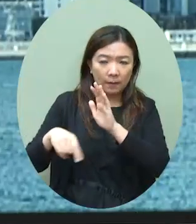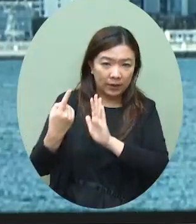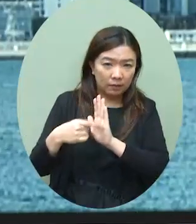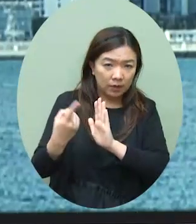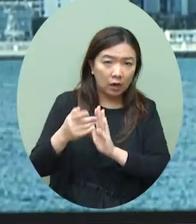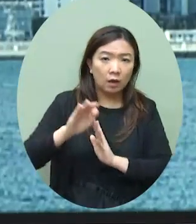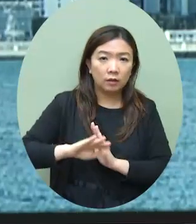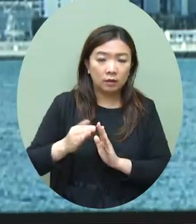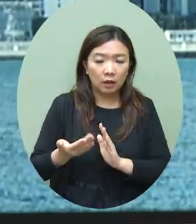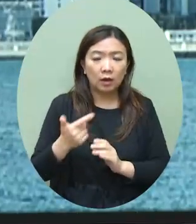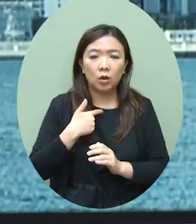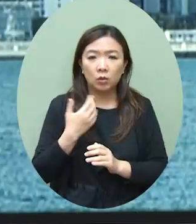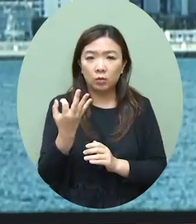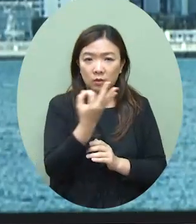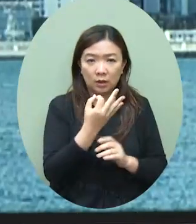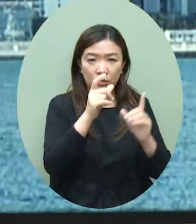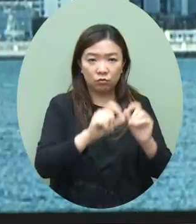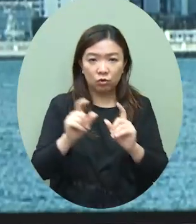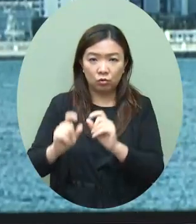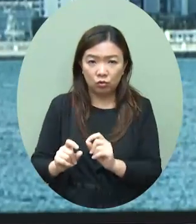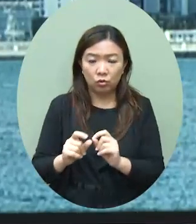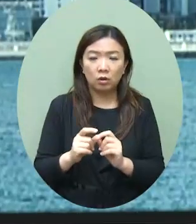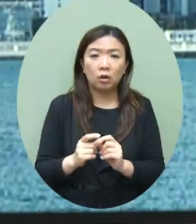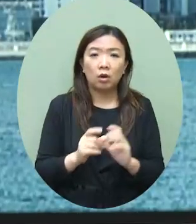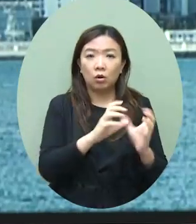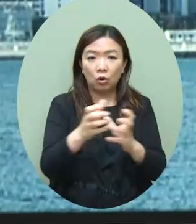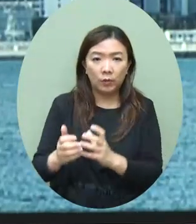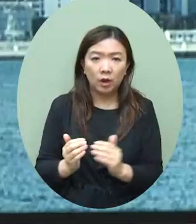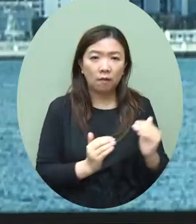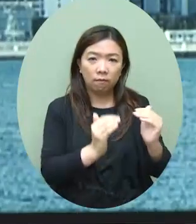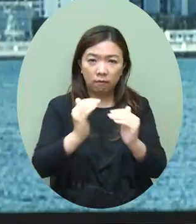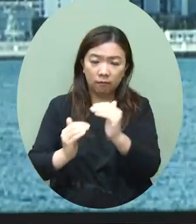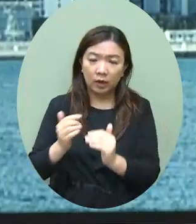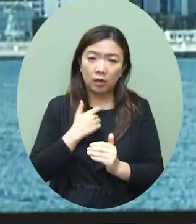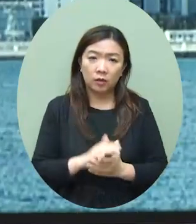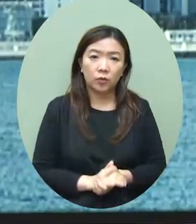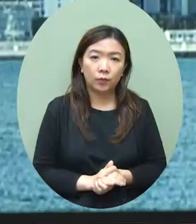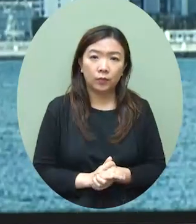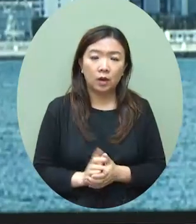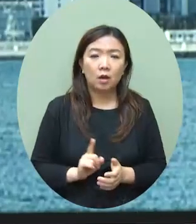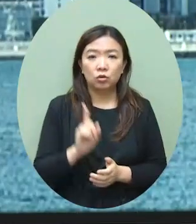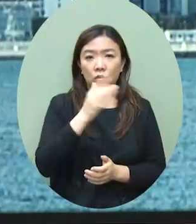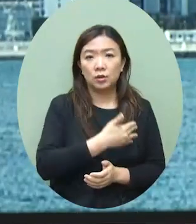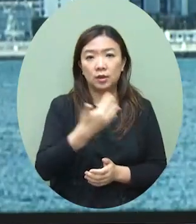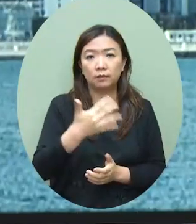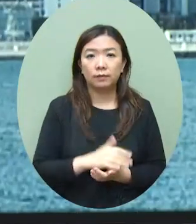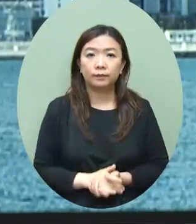we have made certain adjustments and announced them last Friday to take effect, mostly on the 1st